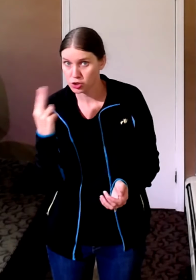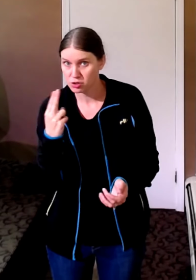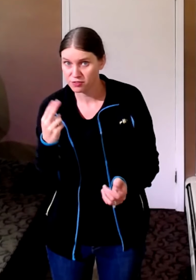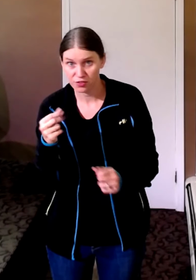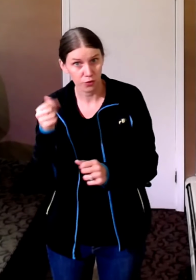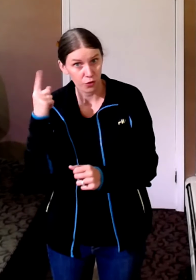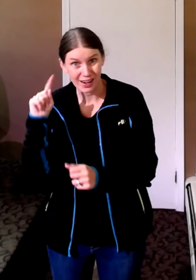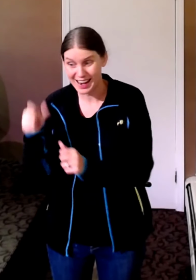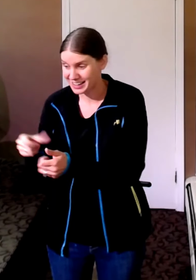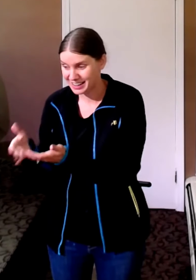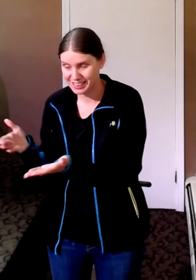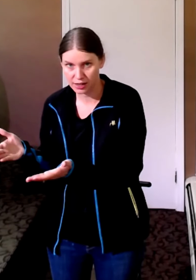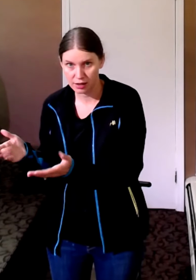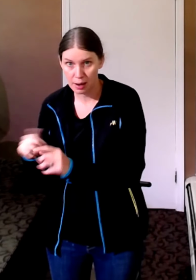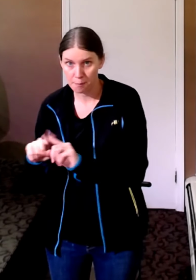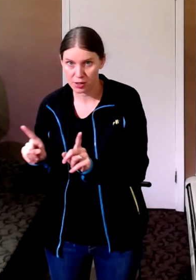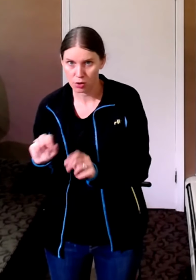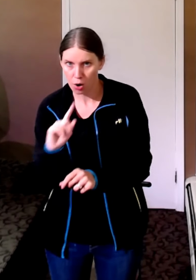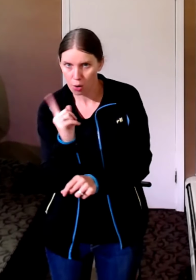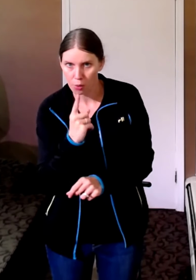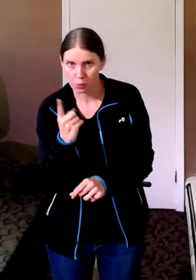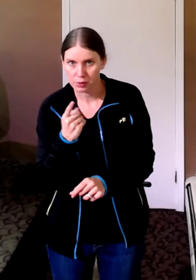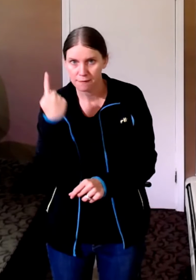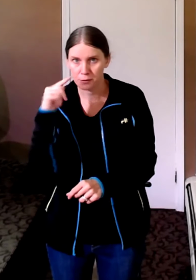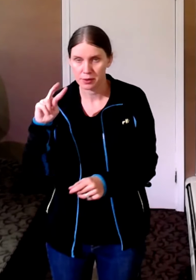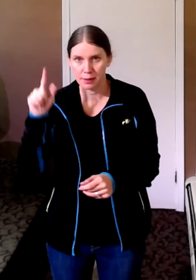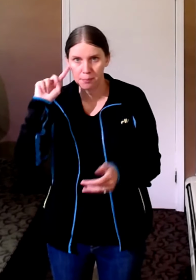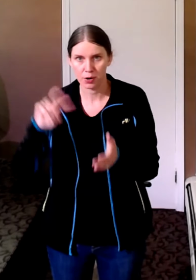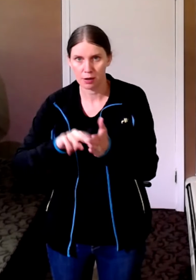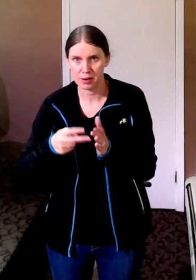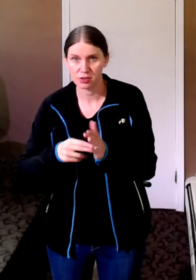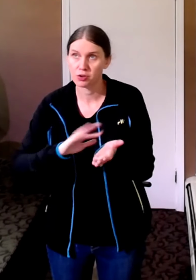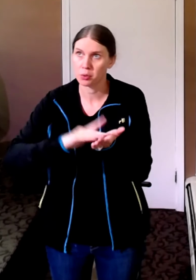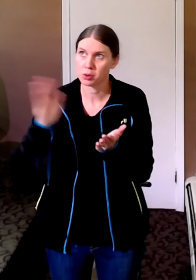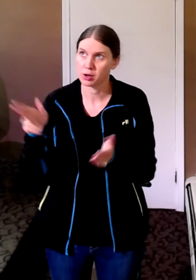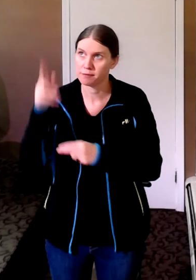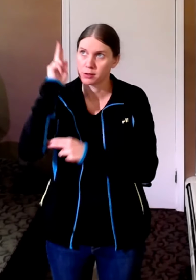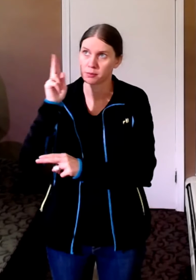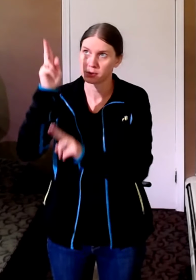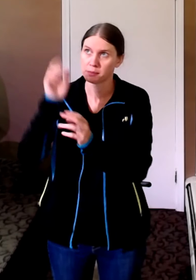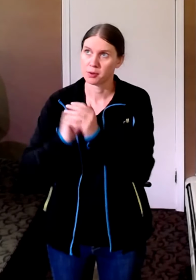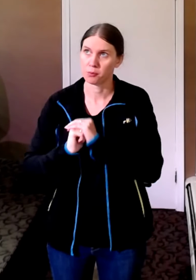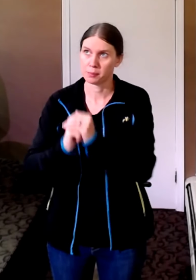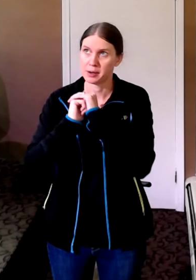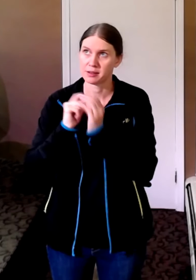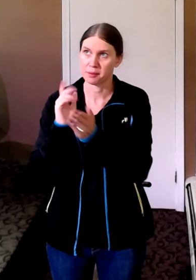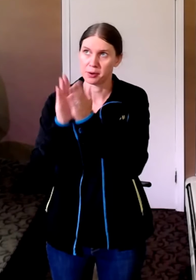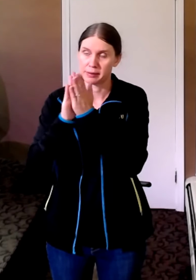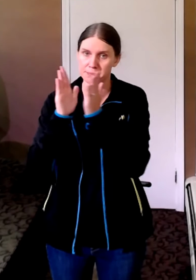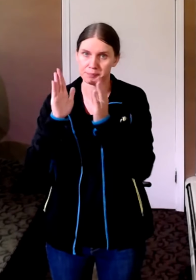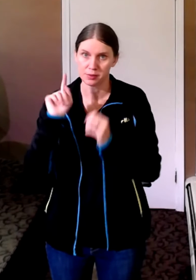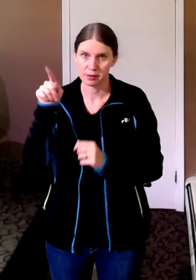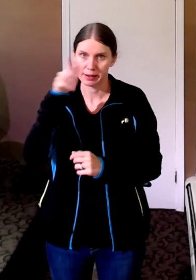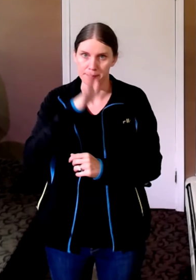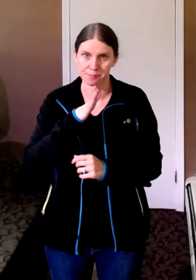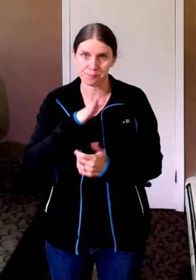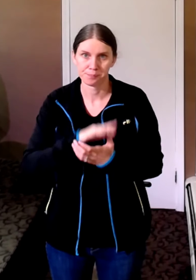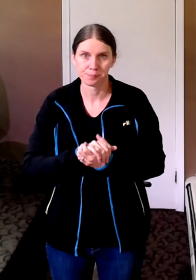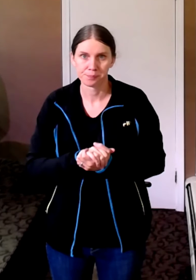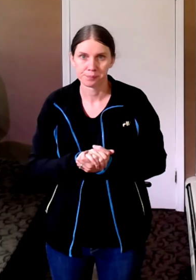anything else. It was only for the purpose of bringing glory and honor and worship and praise to